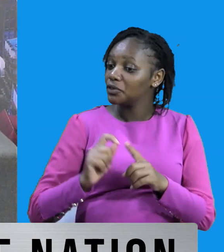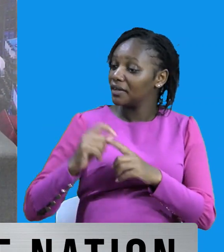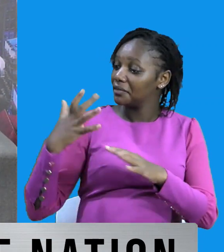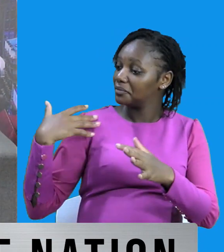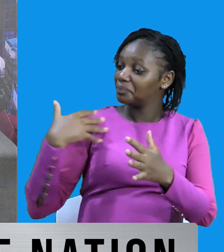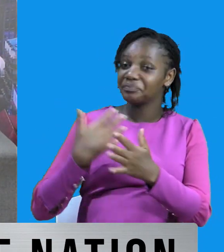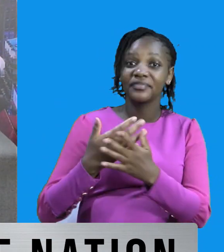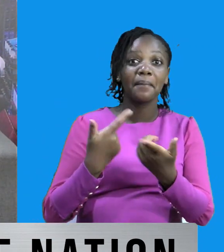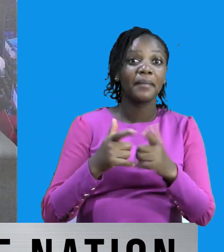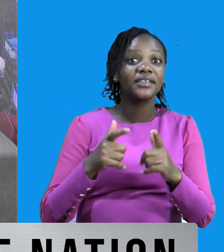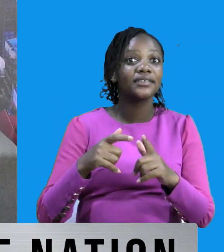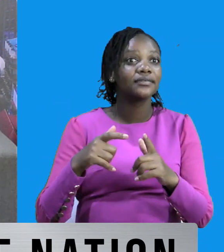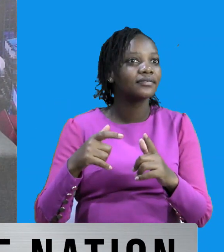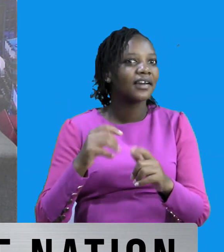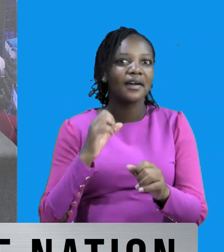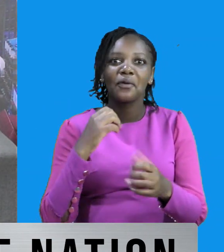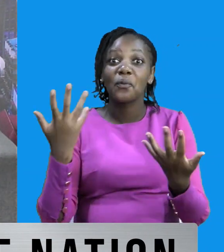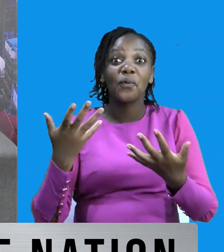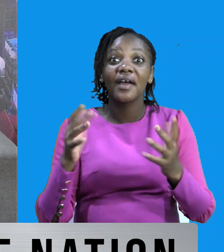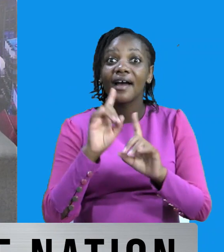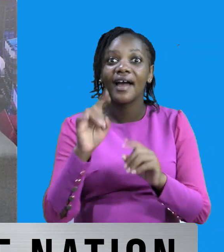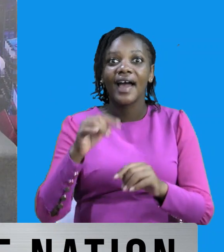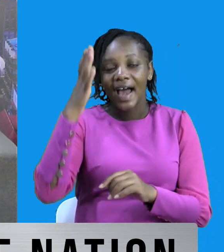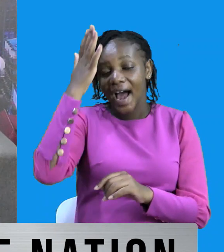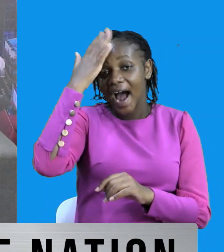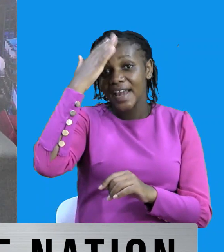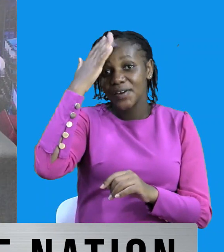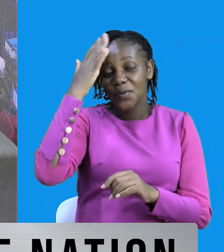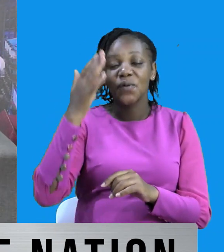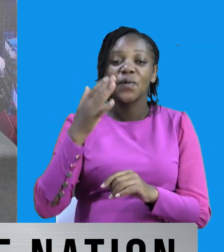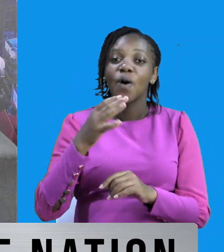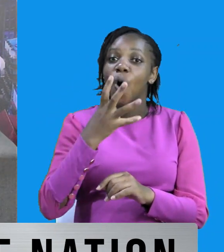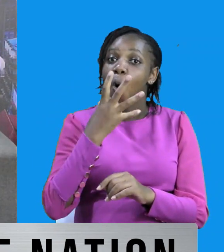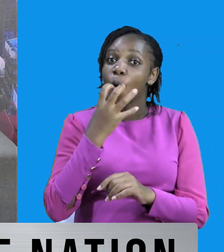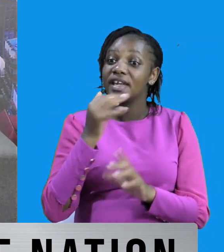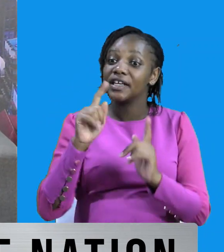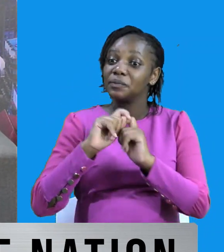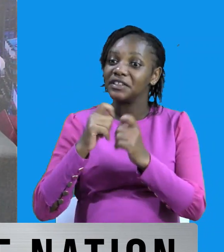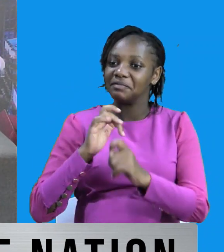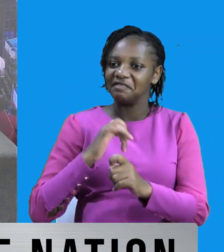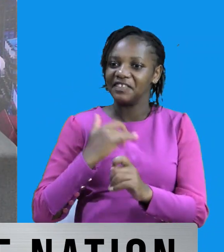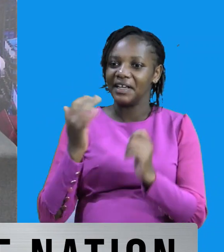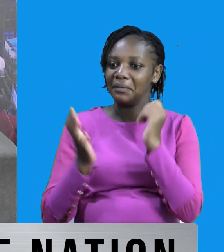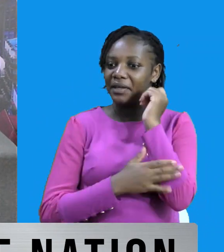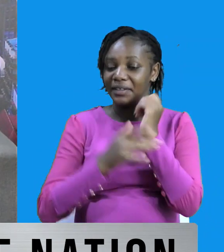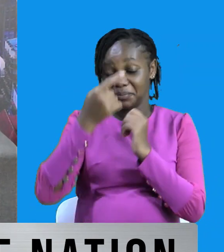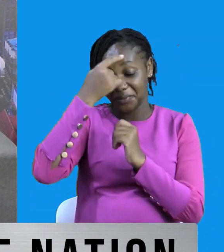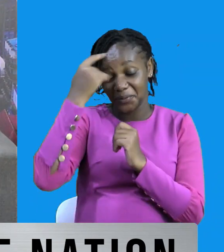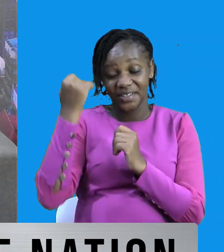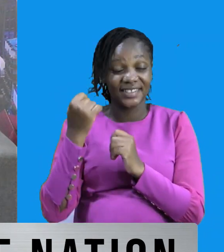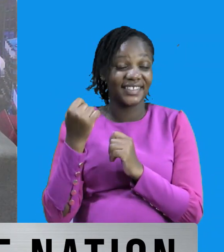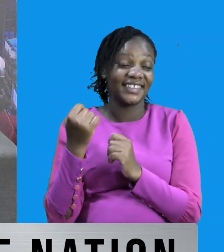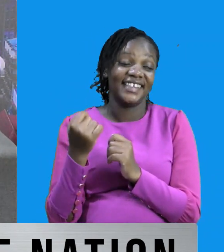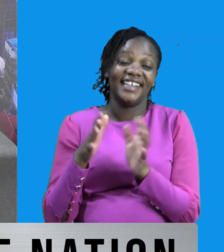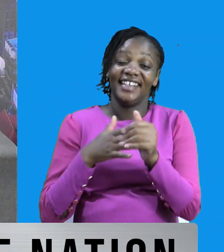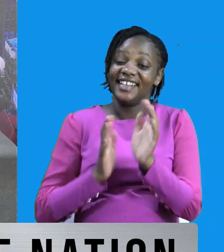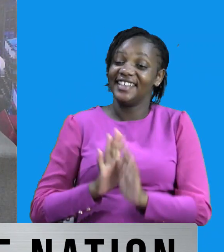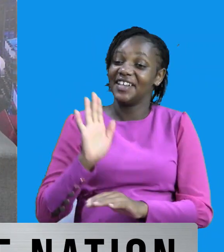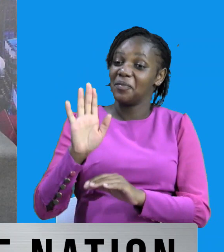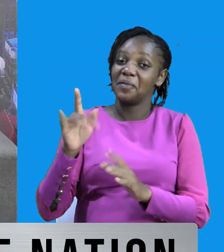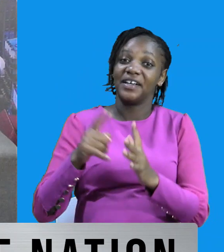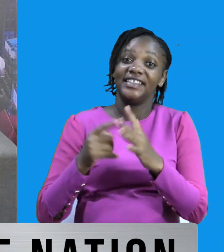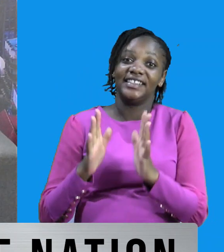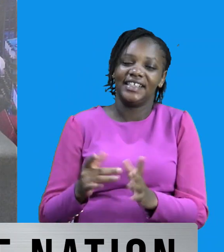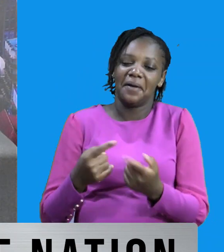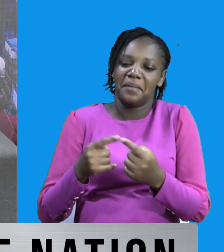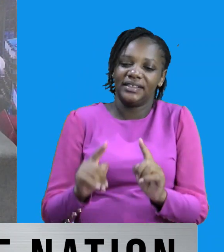Yeah. I know pain goes to ODM fraternity when I say that, because one of their own is an engineer. But really, the question must be